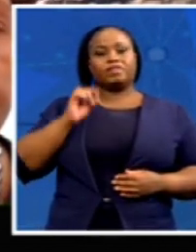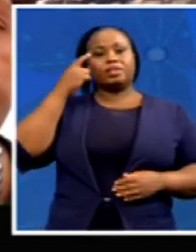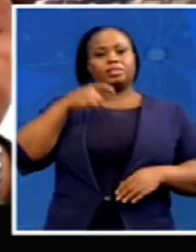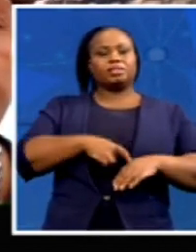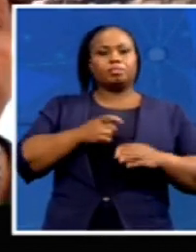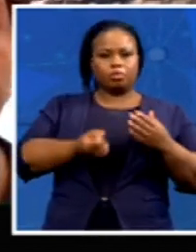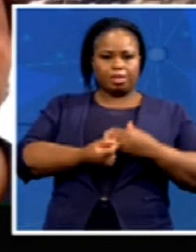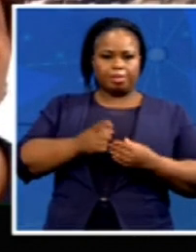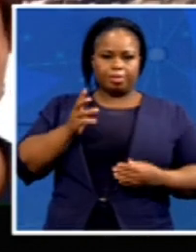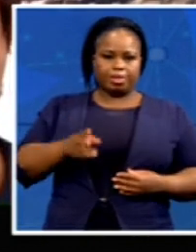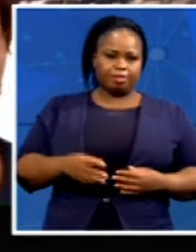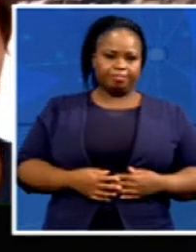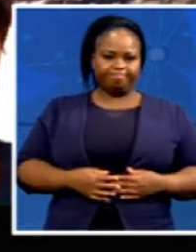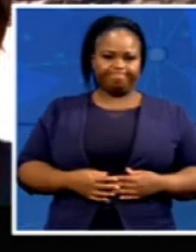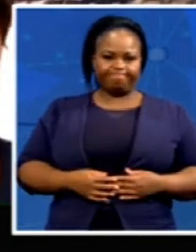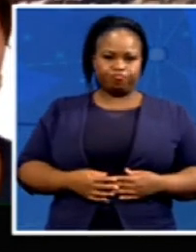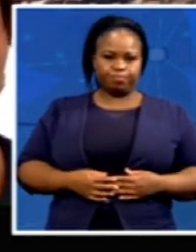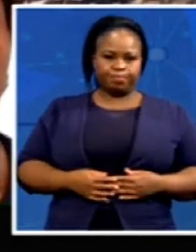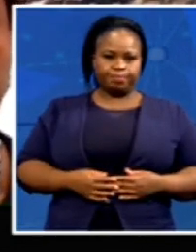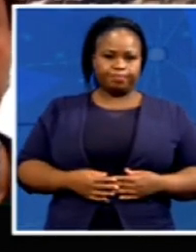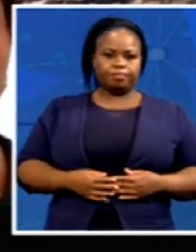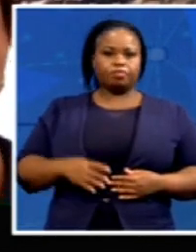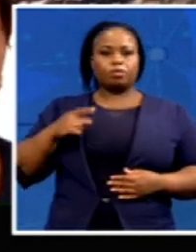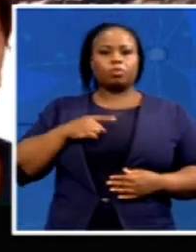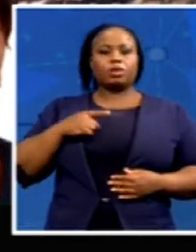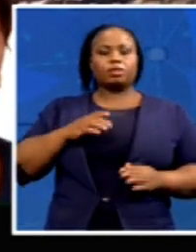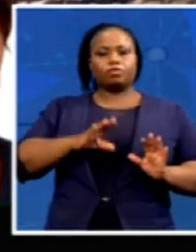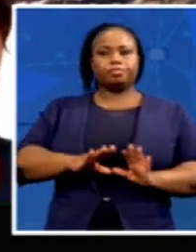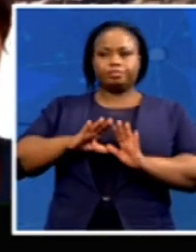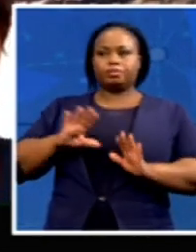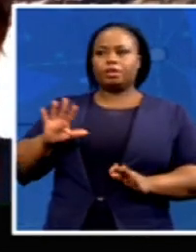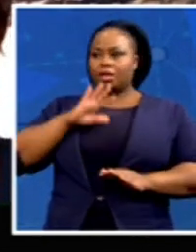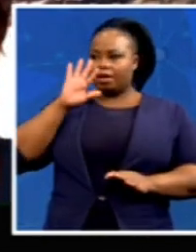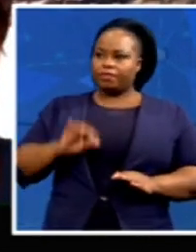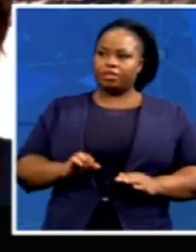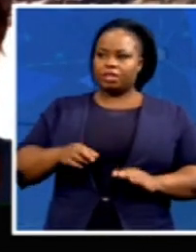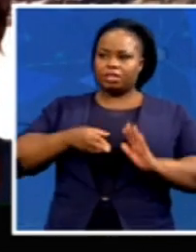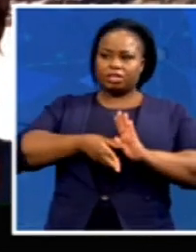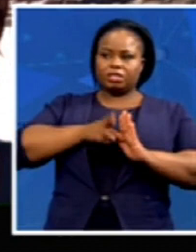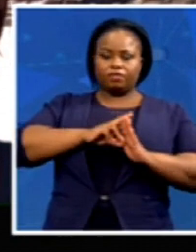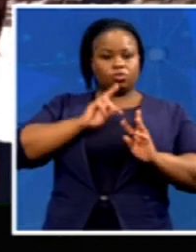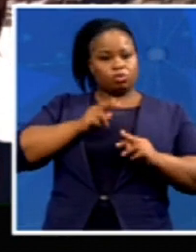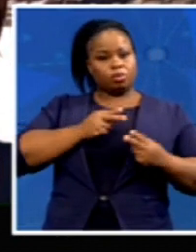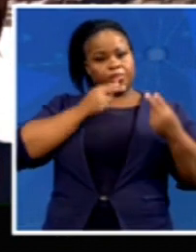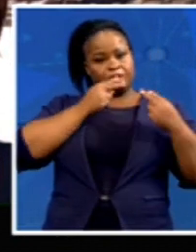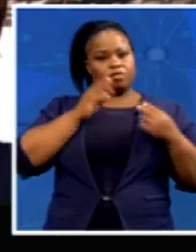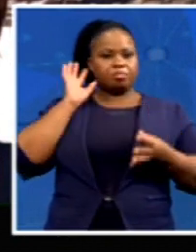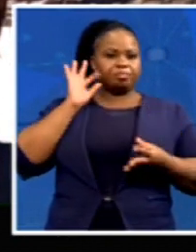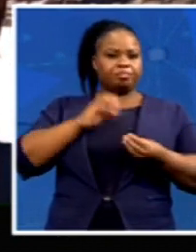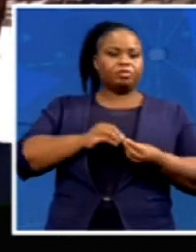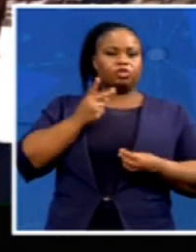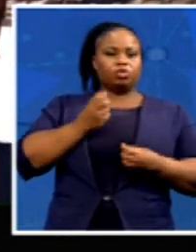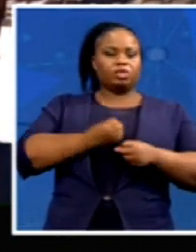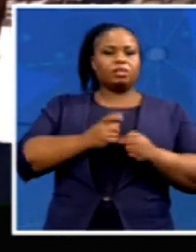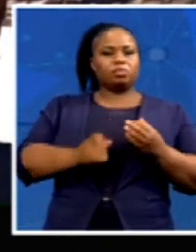a platform for the continent to review what we have gone through over the last 2 years on the continent, fighting